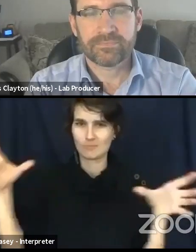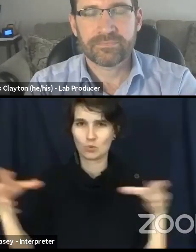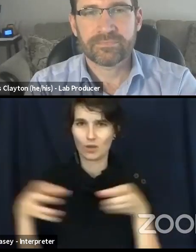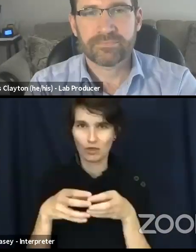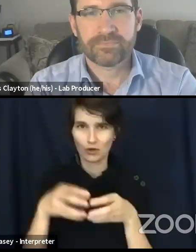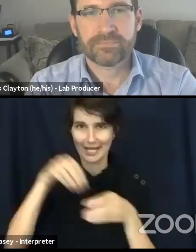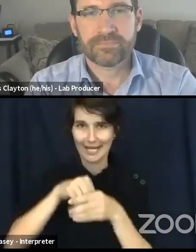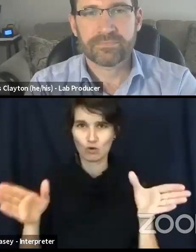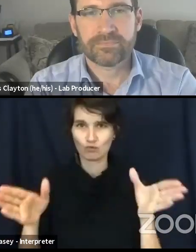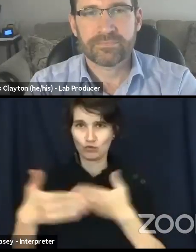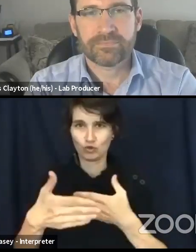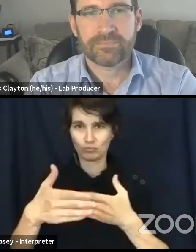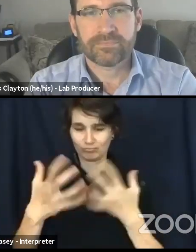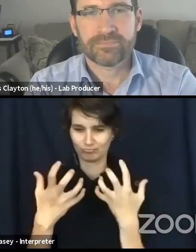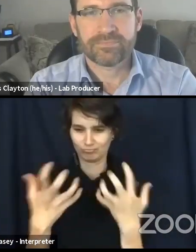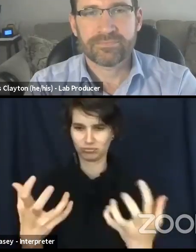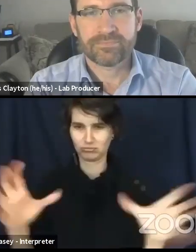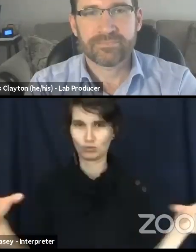Okay, so what if it's not?